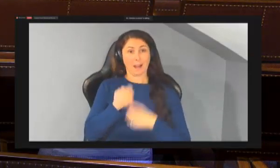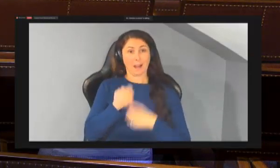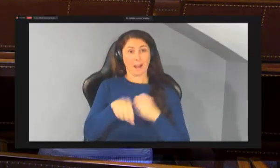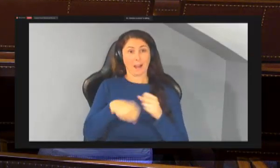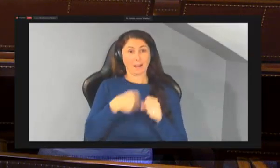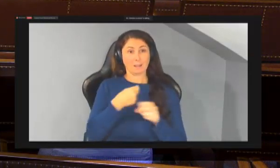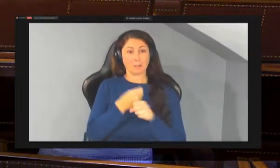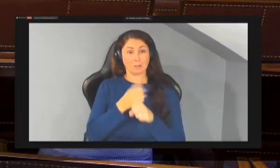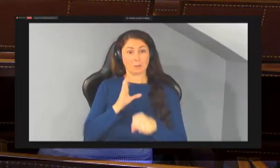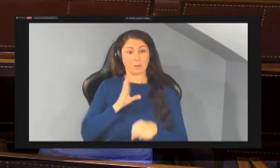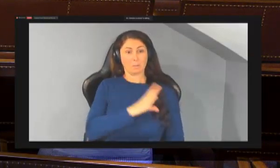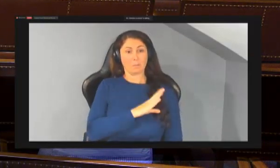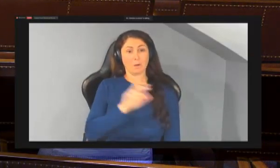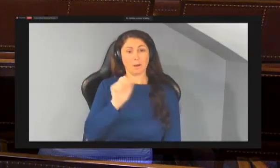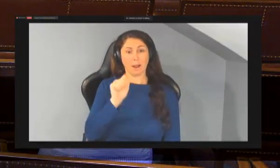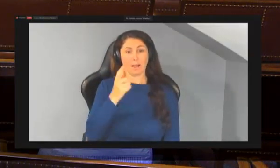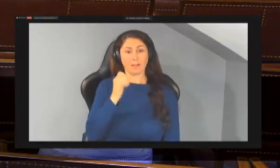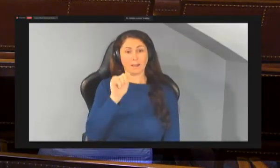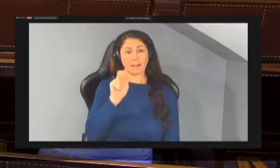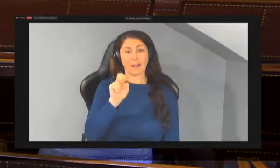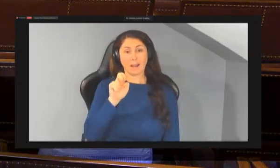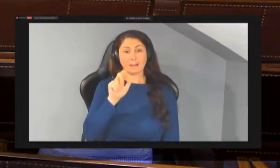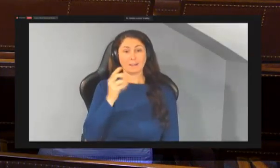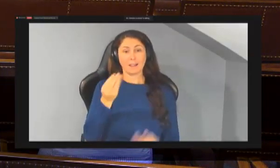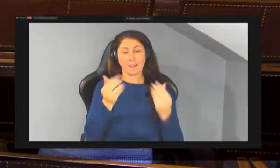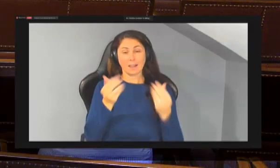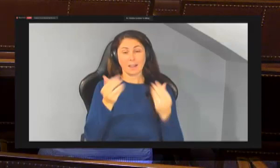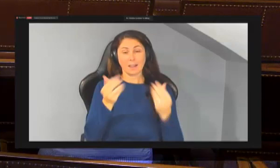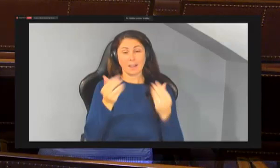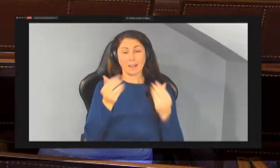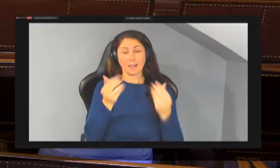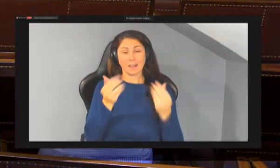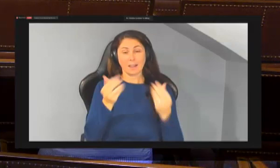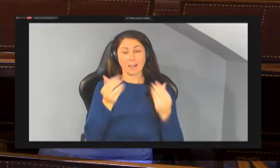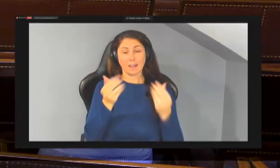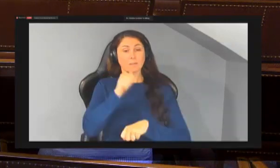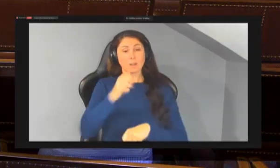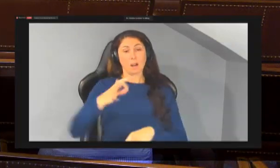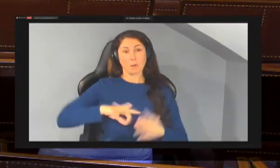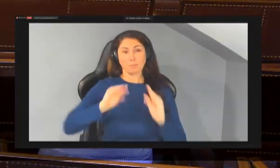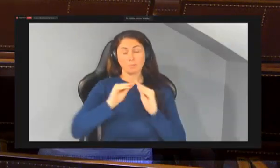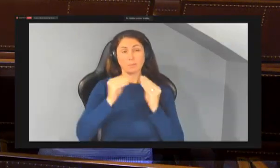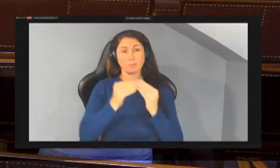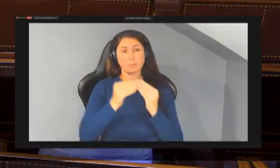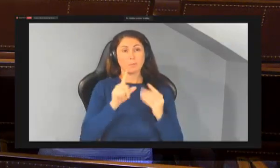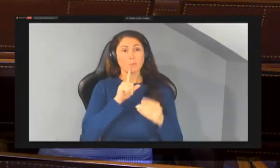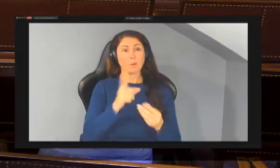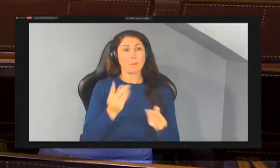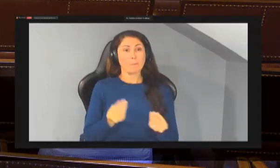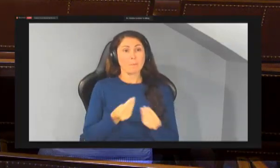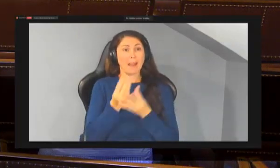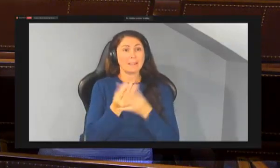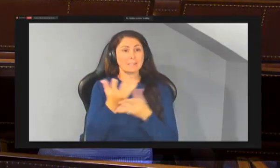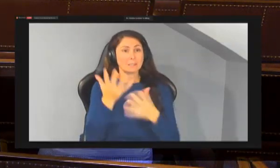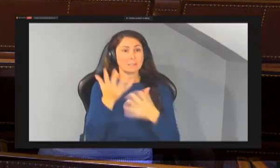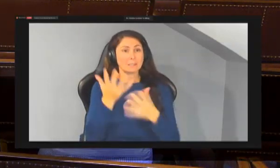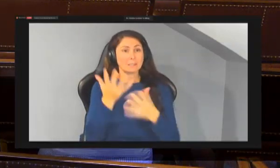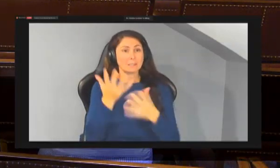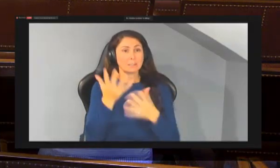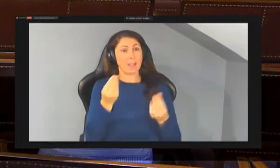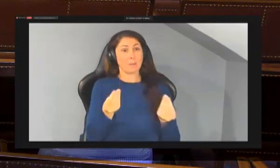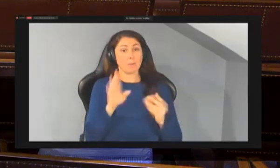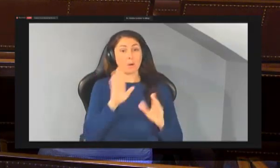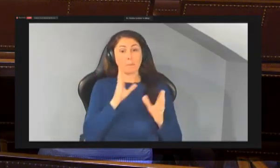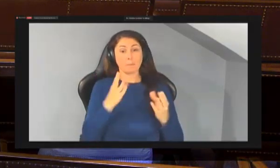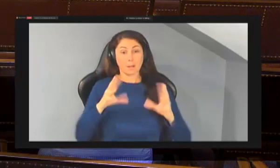and founder of a nonprofit organization originally focused on planting trees for community health, and as well a property owner of wooded land,